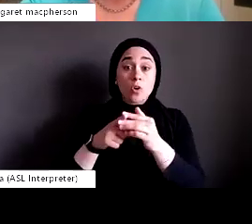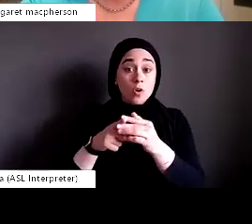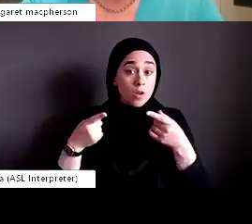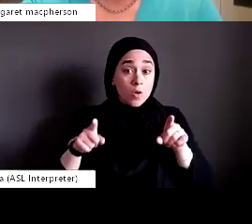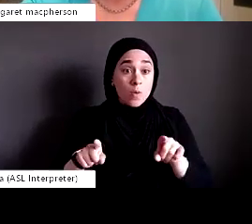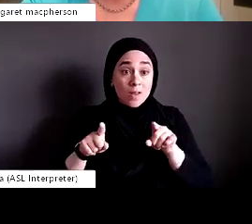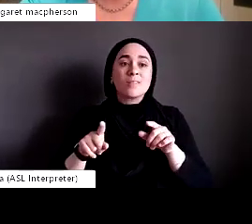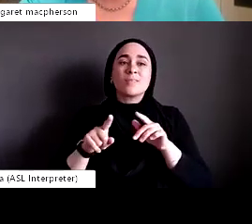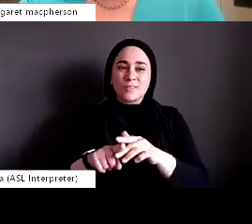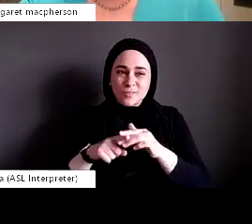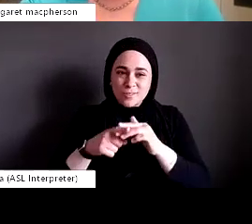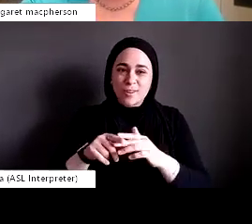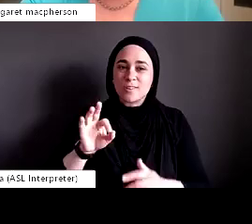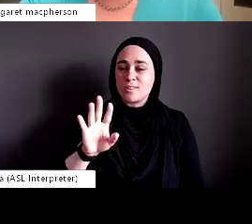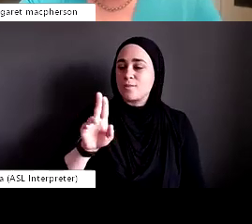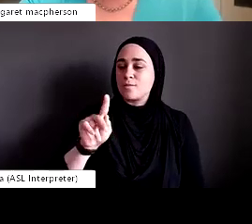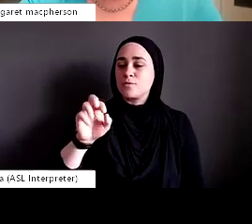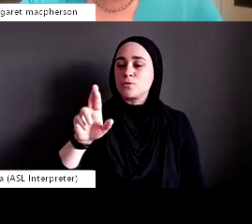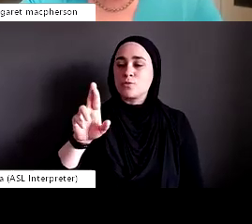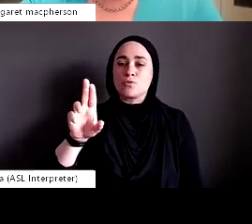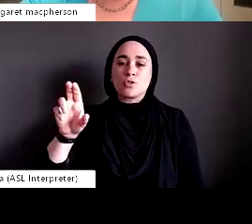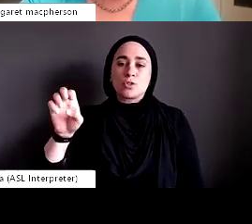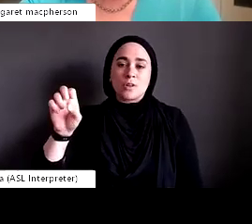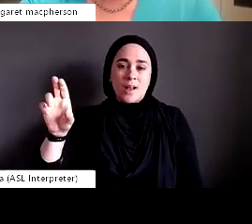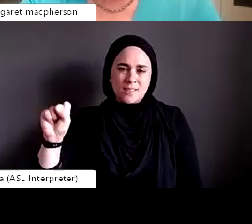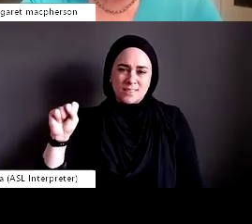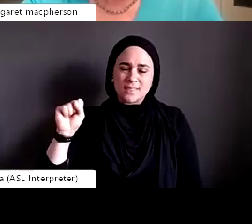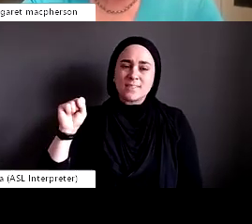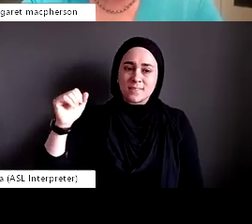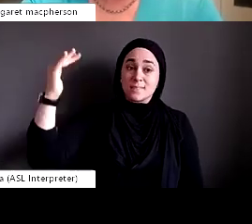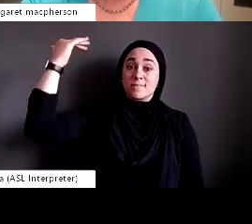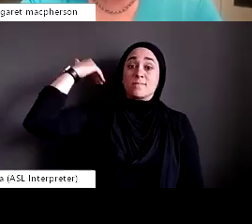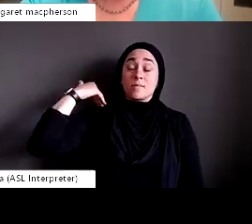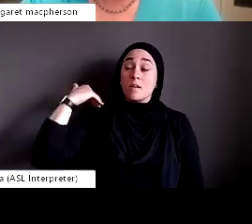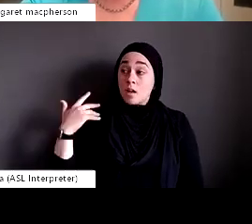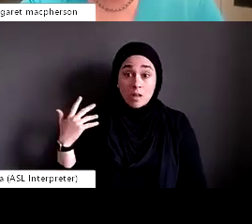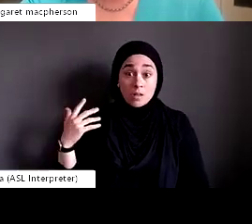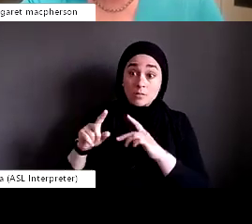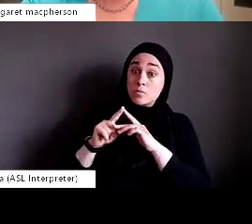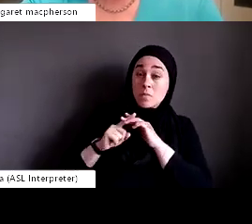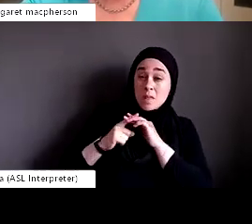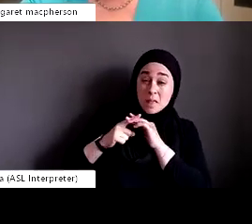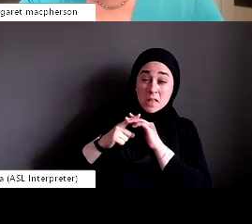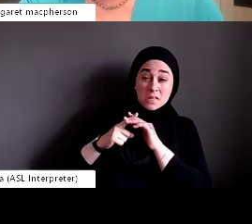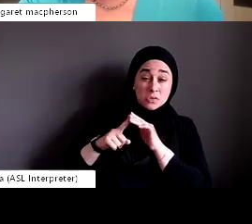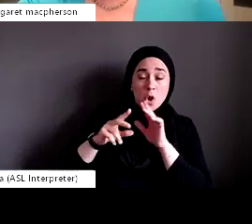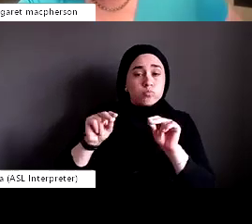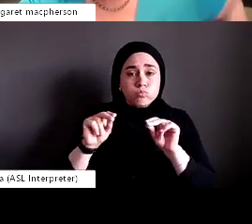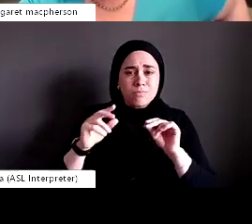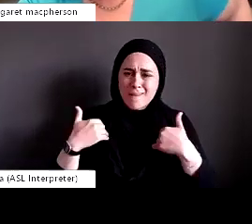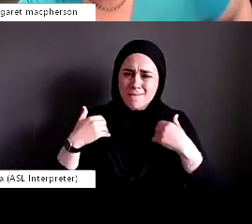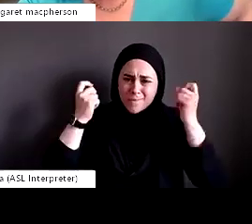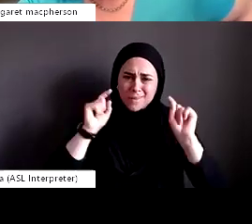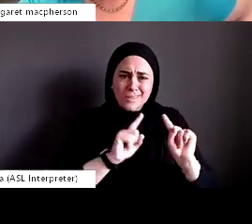Future Us 3 years ago. We already had, we're not starting at the beginning. There are already so many things happening. There were